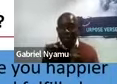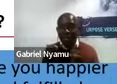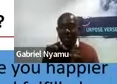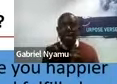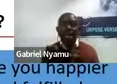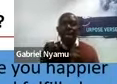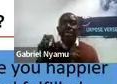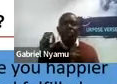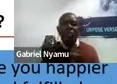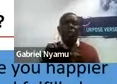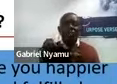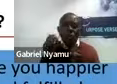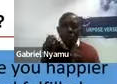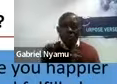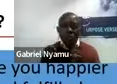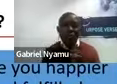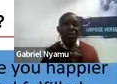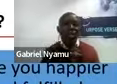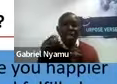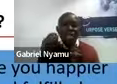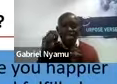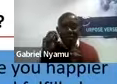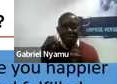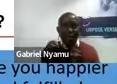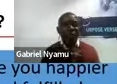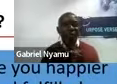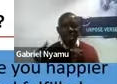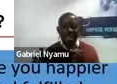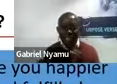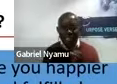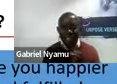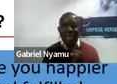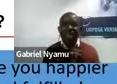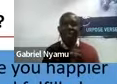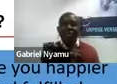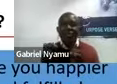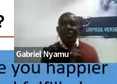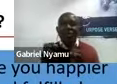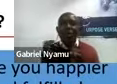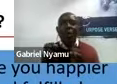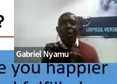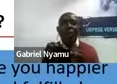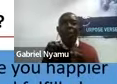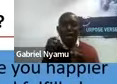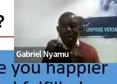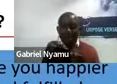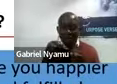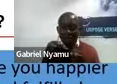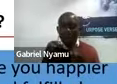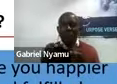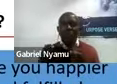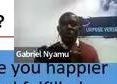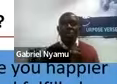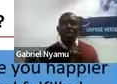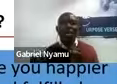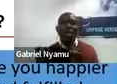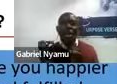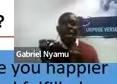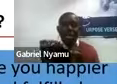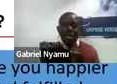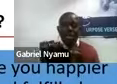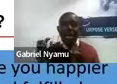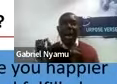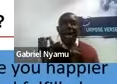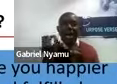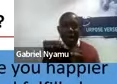purpose discovery. It is not about what we do, because that has shaped us for many years. It is mostly who are becoming, because you are feeling